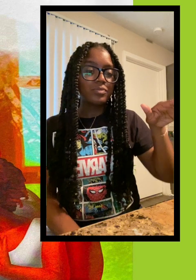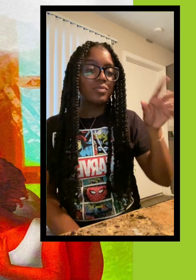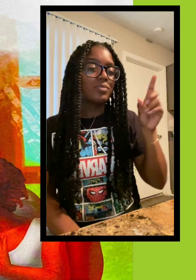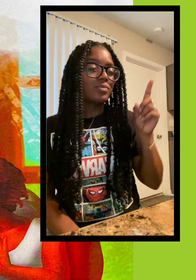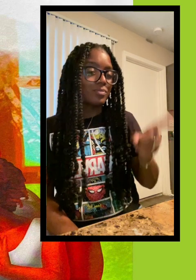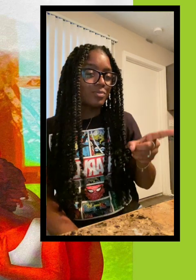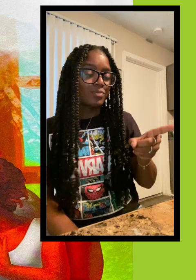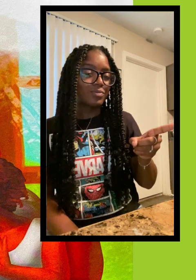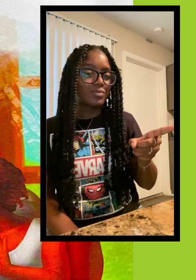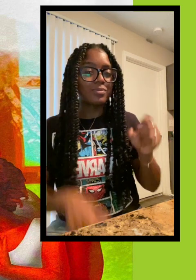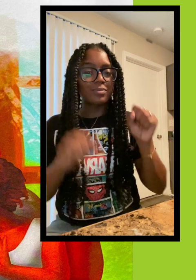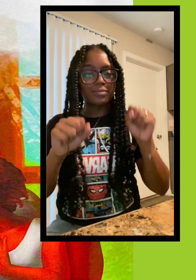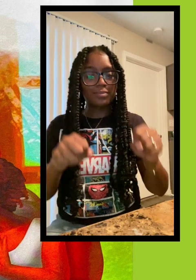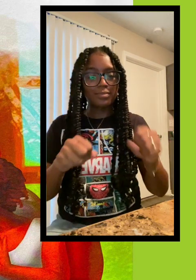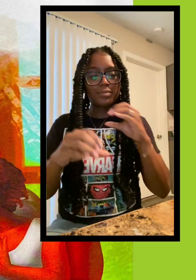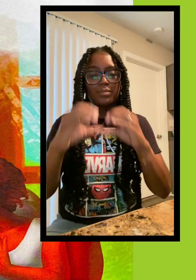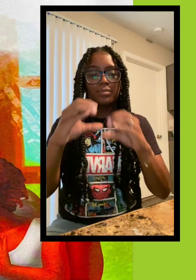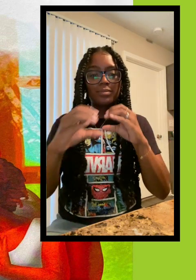mother.